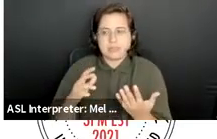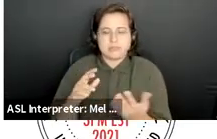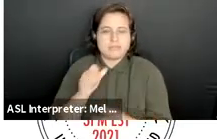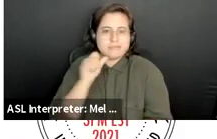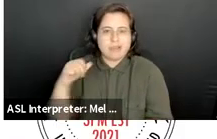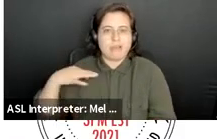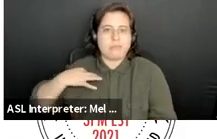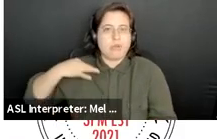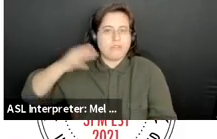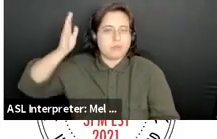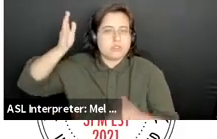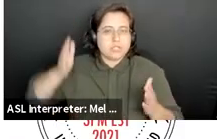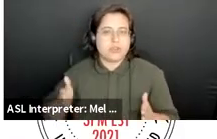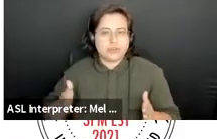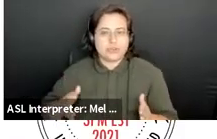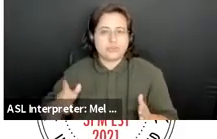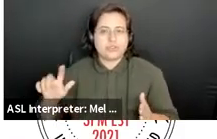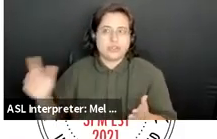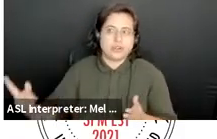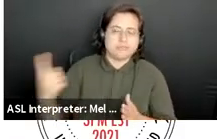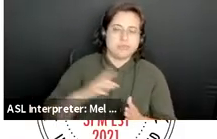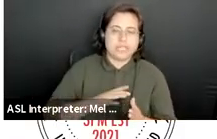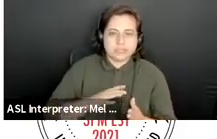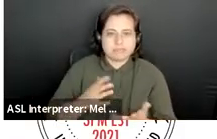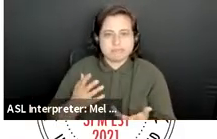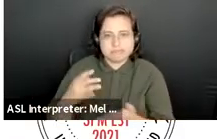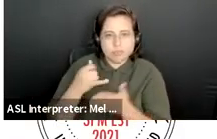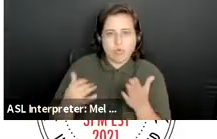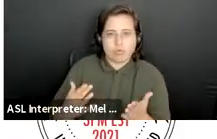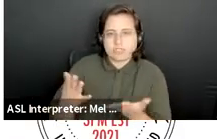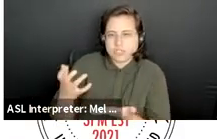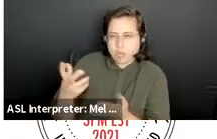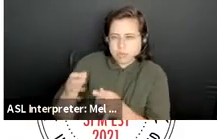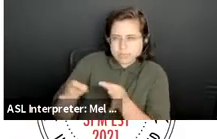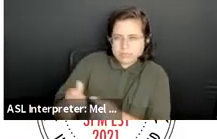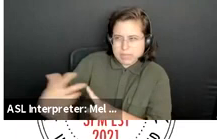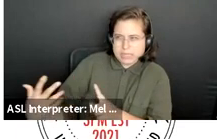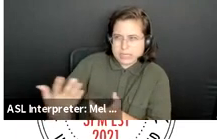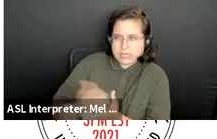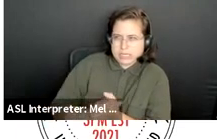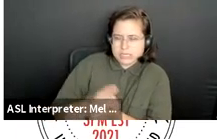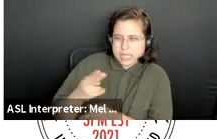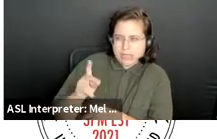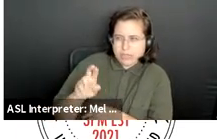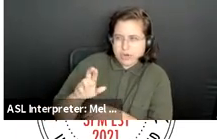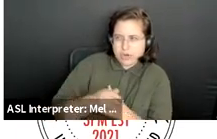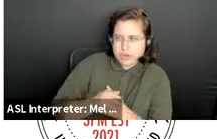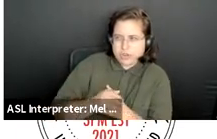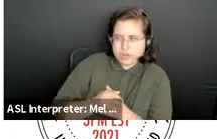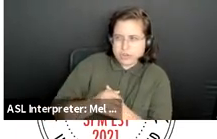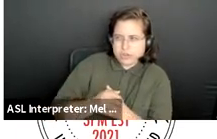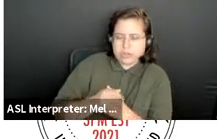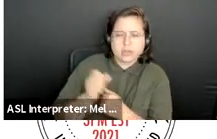nonprofit presenters who are bringing artists over. Do you want to expand on that at all, Heather? Yeah, the